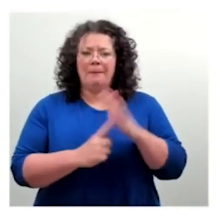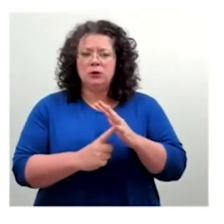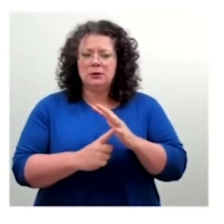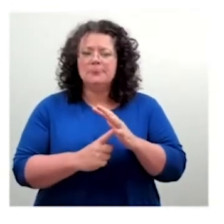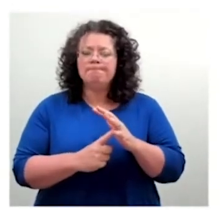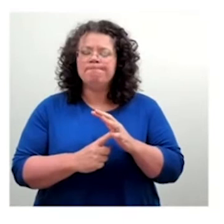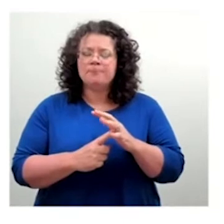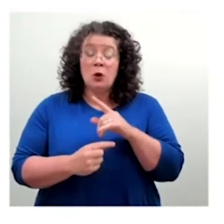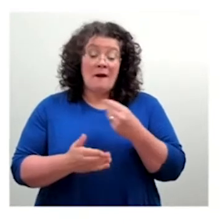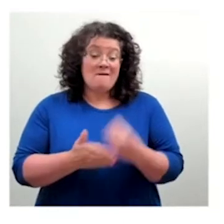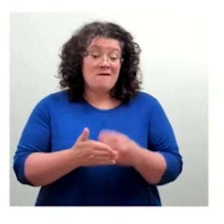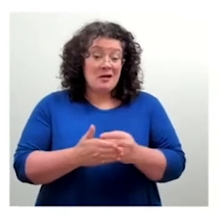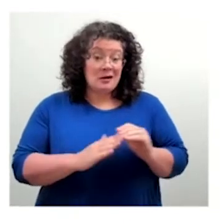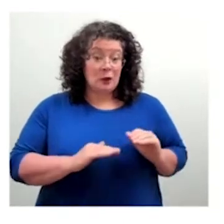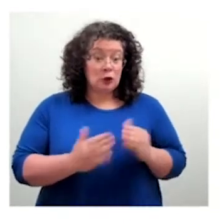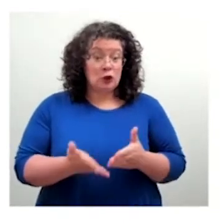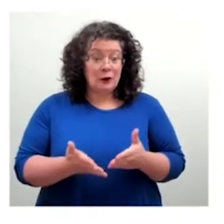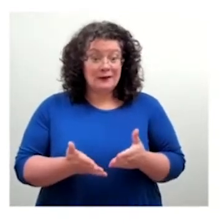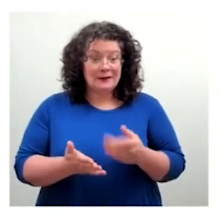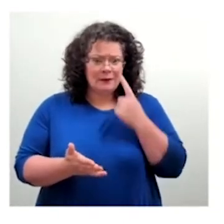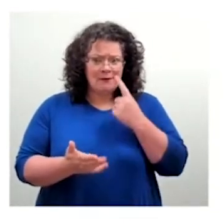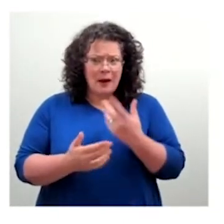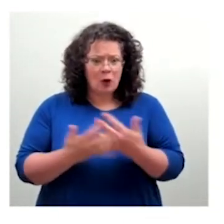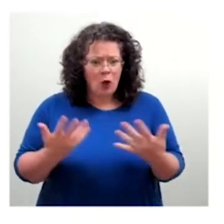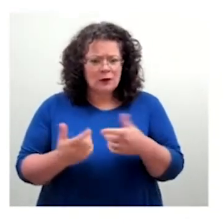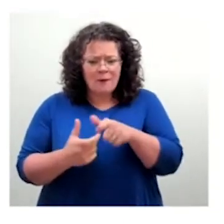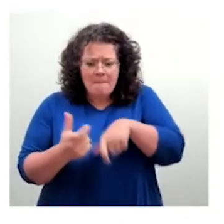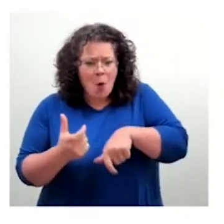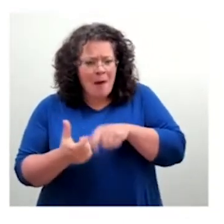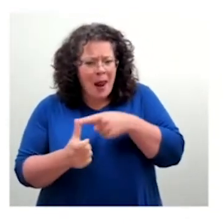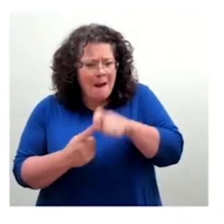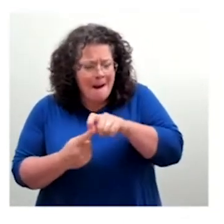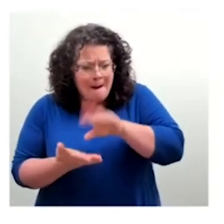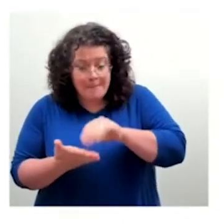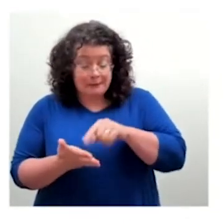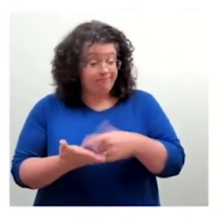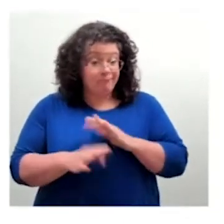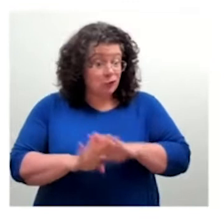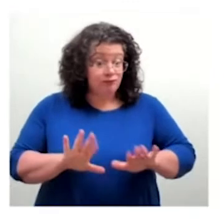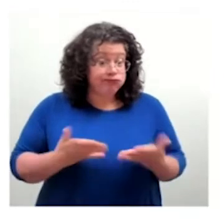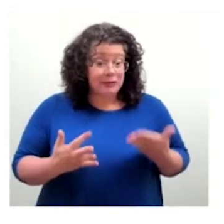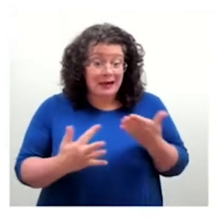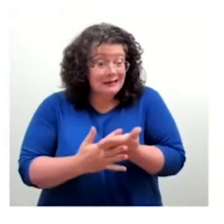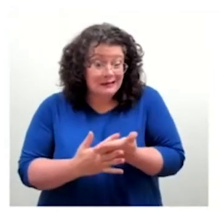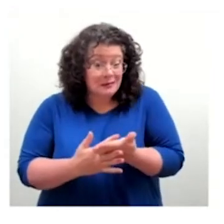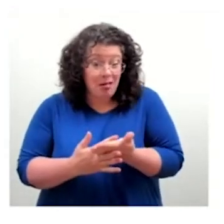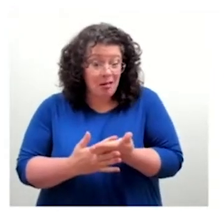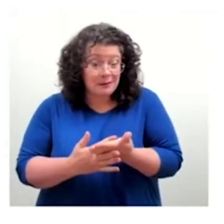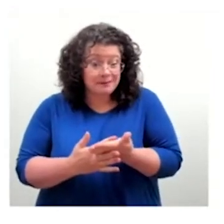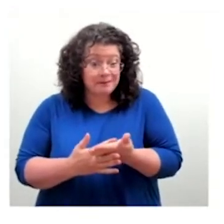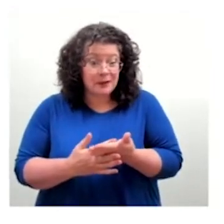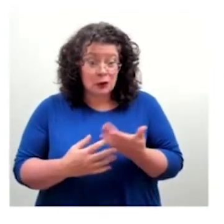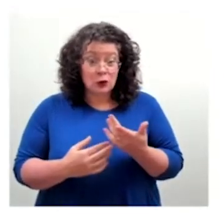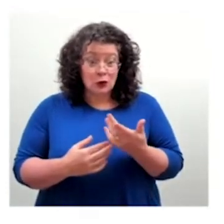using digital products. So for me, my goal is to make sure that the digital accessibility conversation is going on in